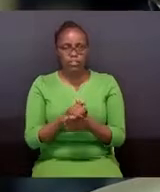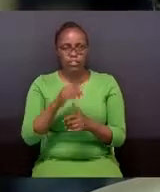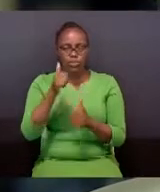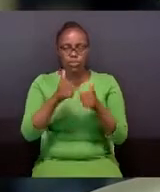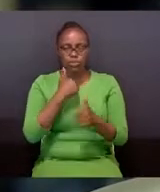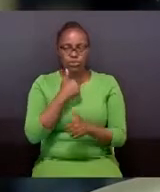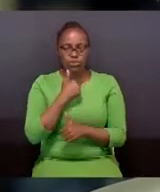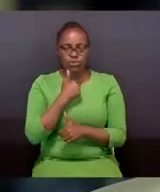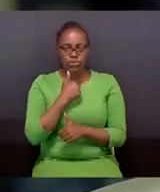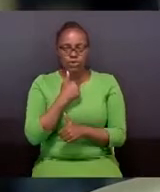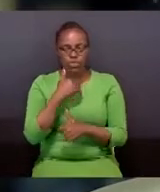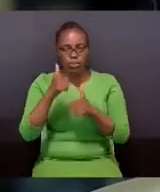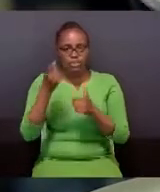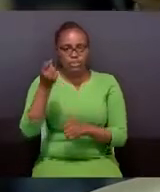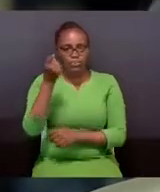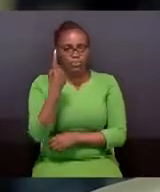You get to understand